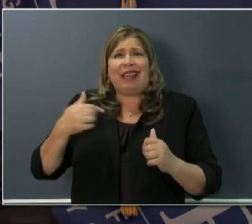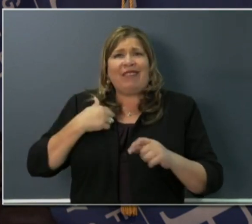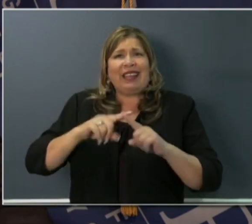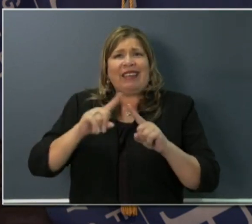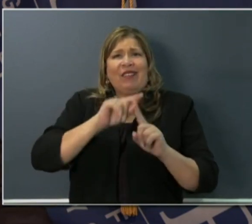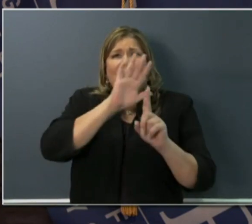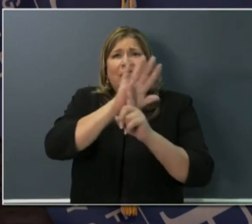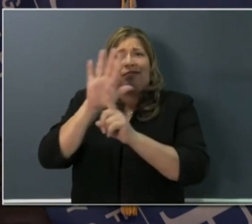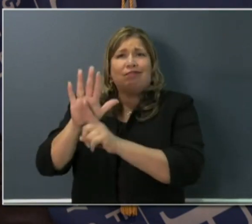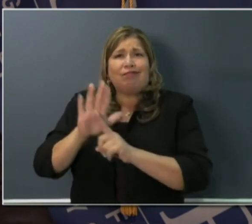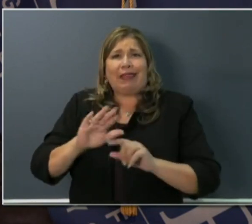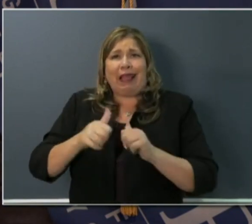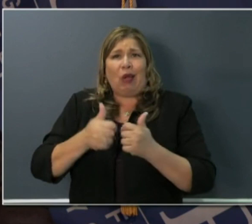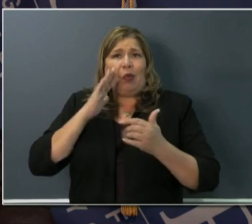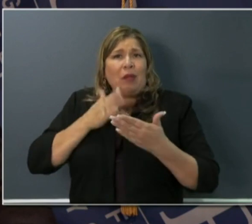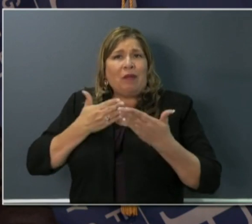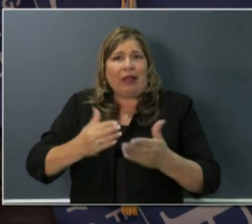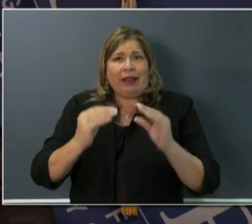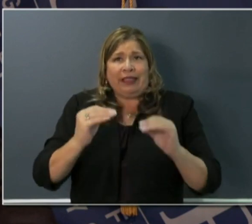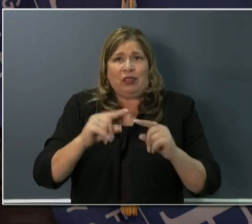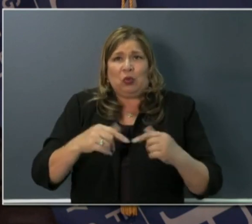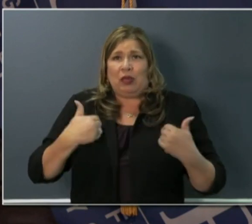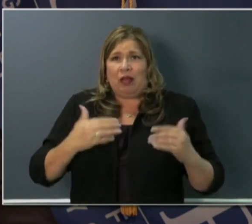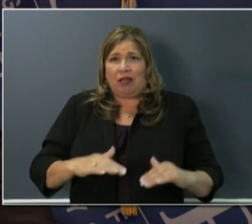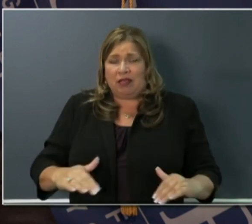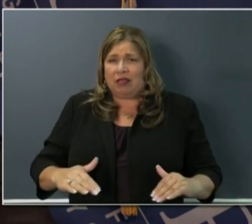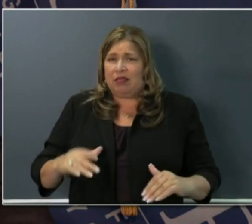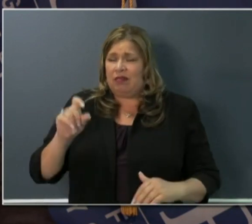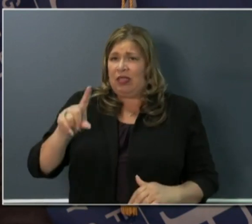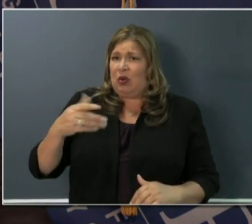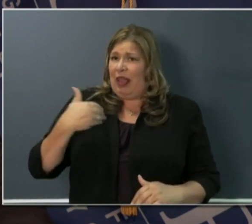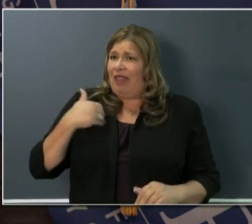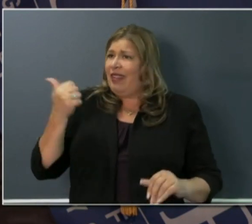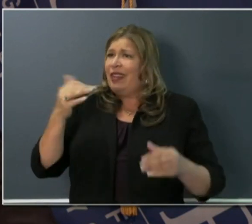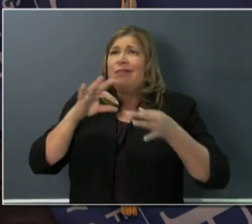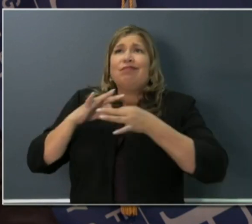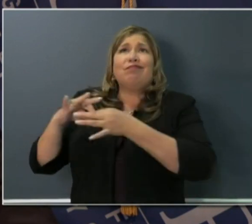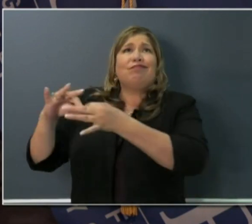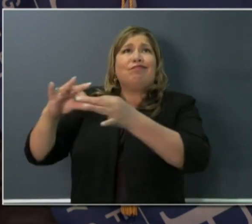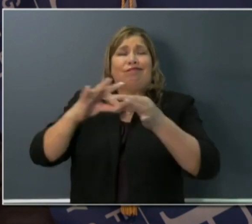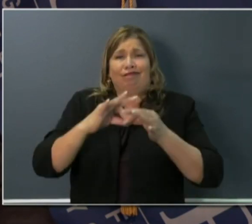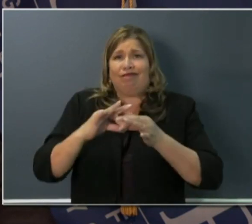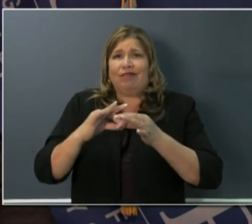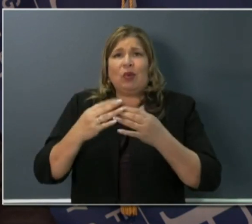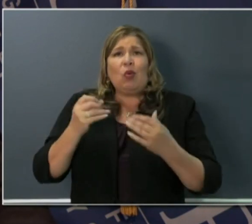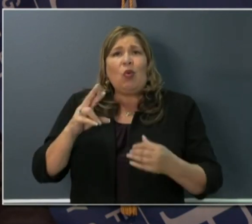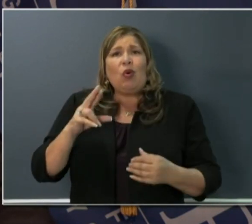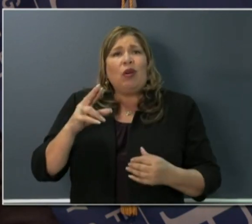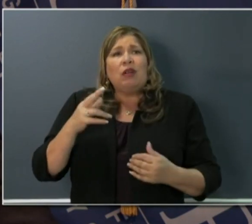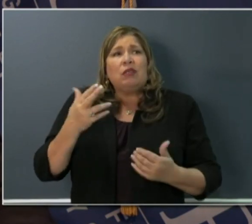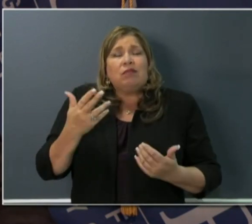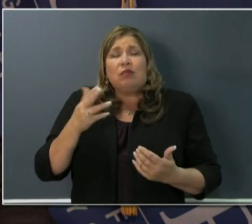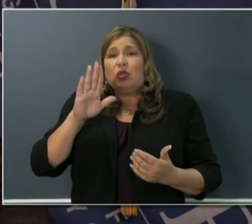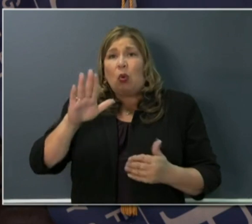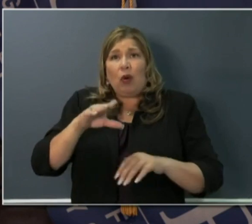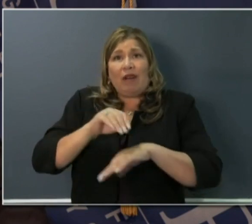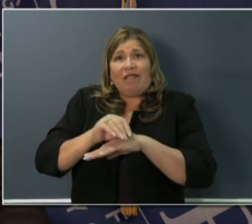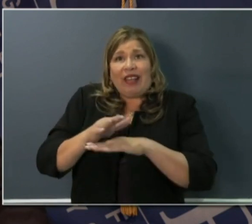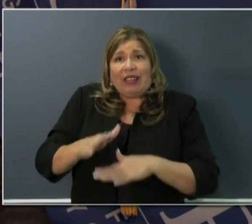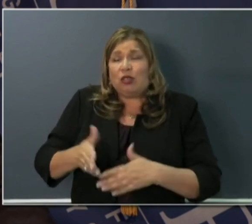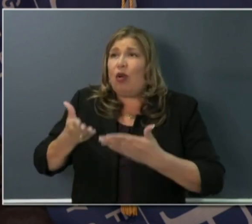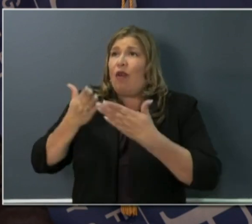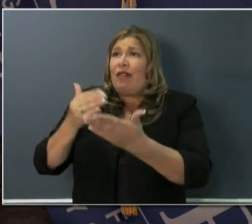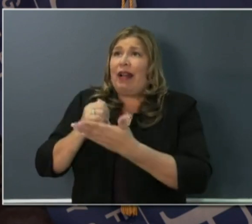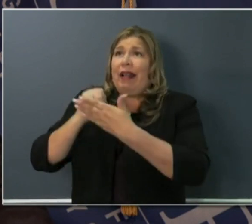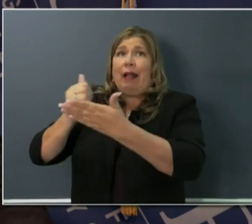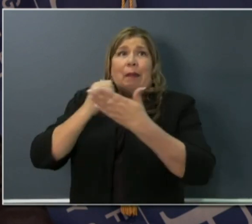through 12 instruction, or have your advisors for these districts, or have your advisors offered any